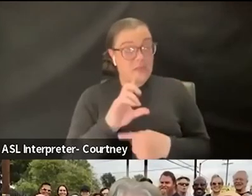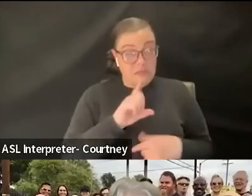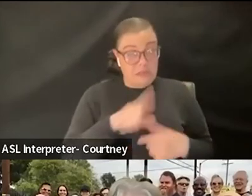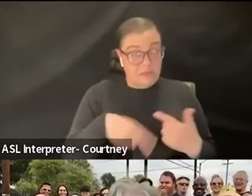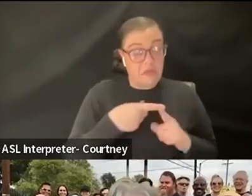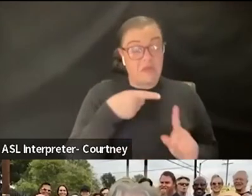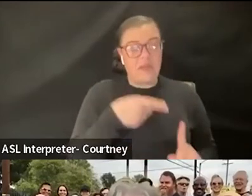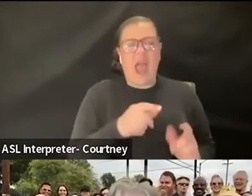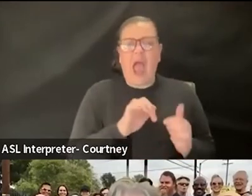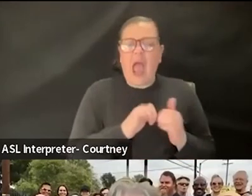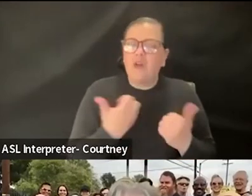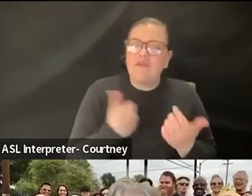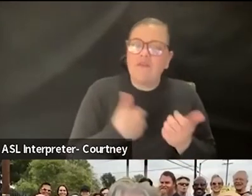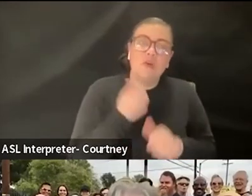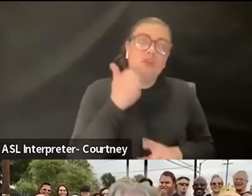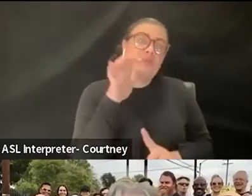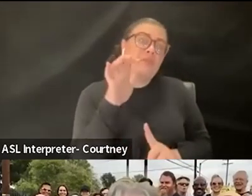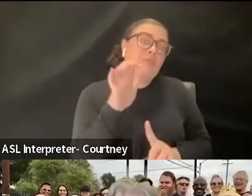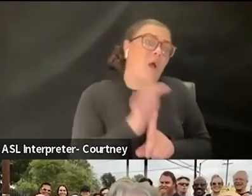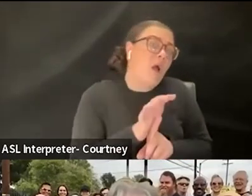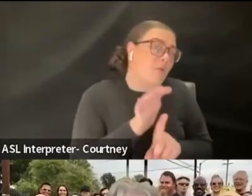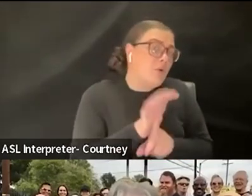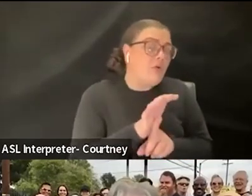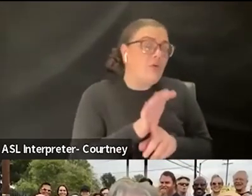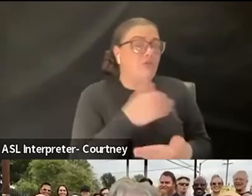debt? So,